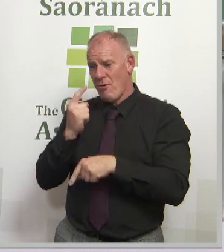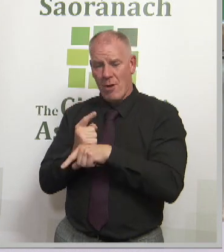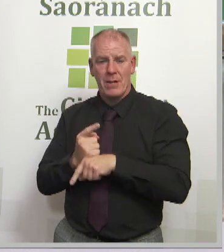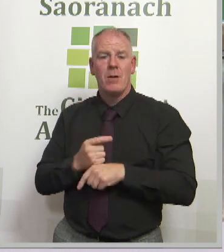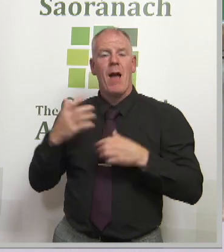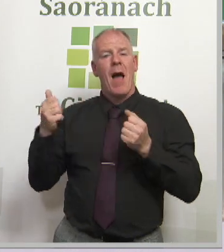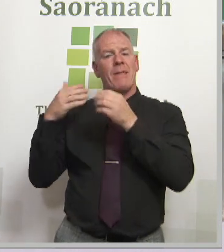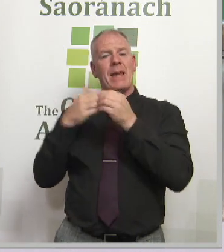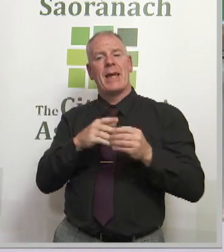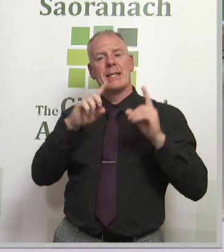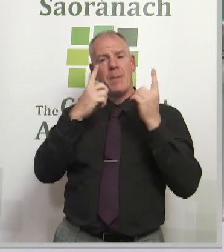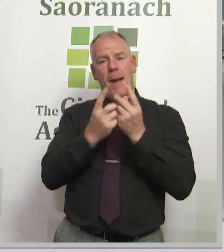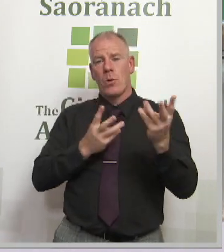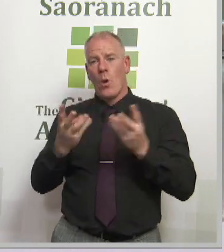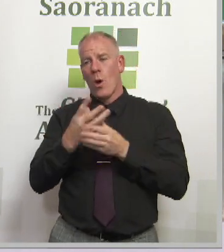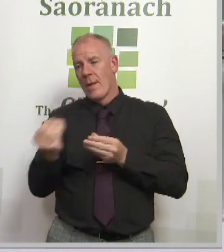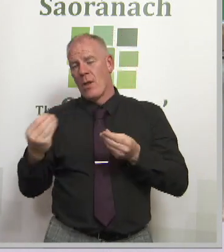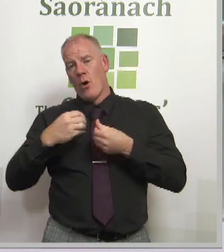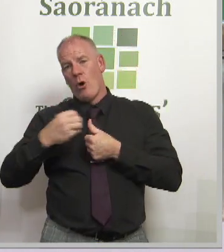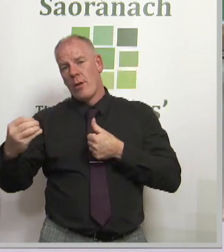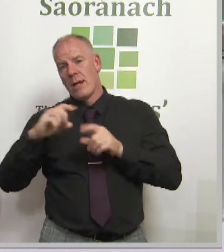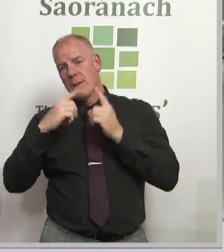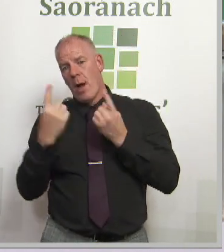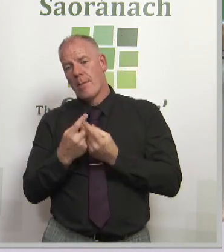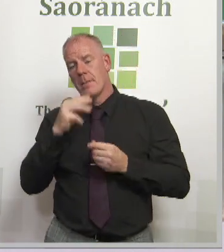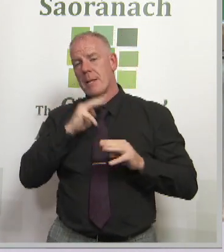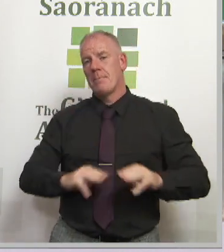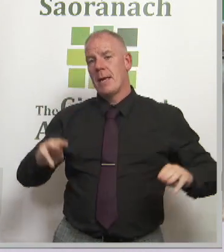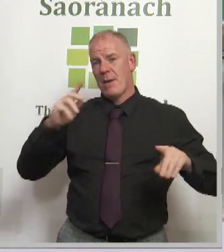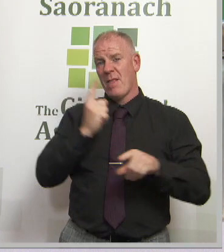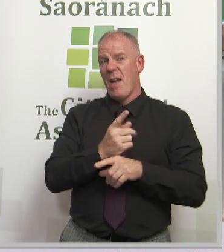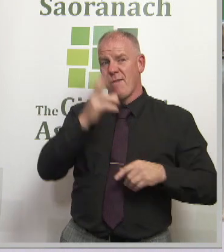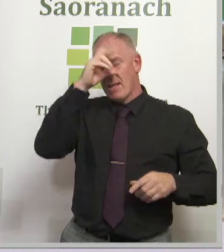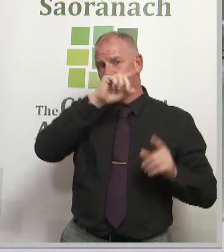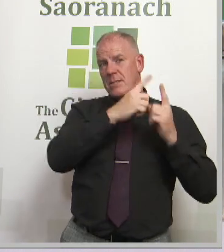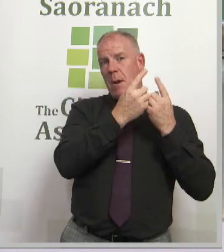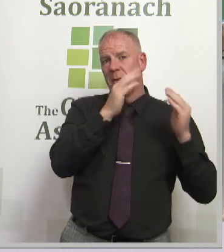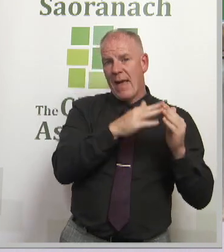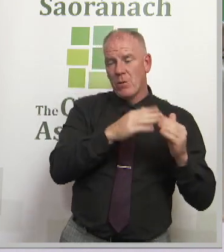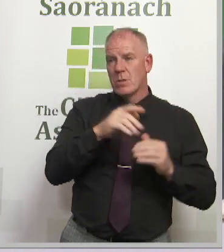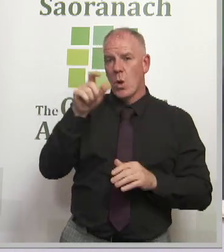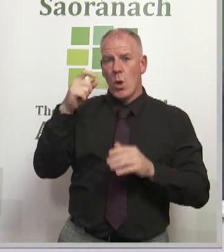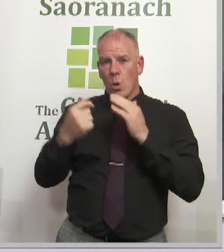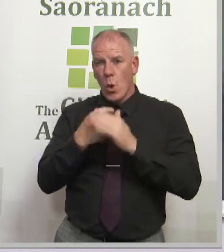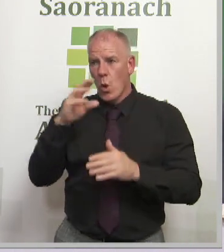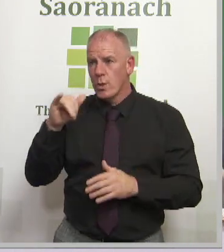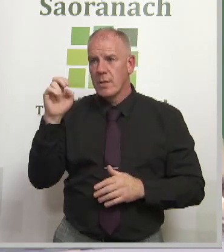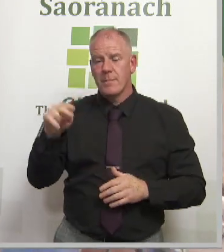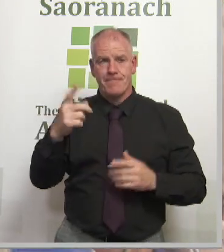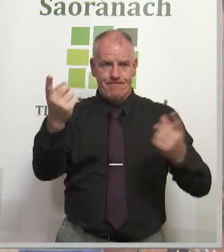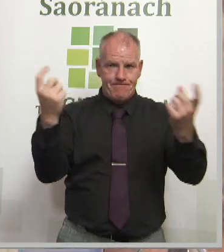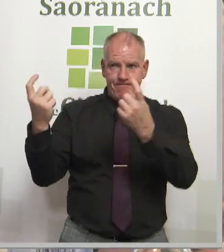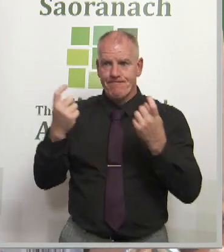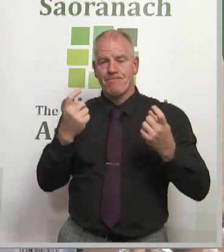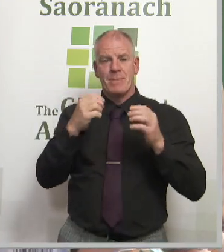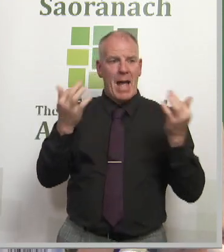lead department working with other departments. So the people in the Department of Housing or Customs House call in the people from